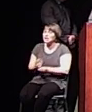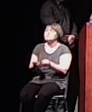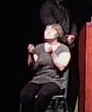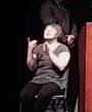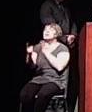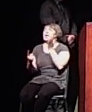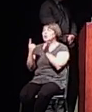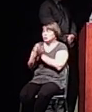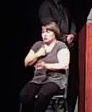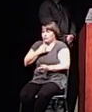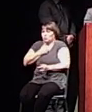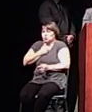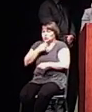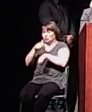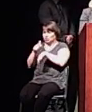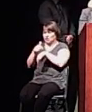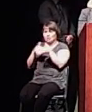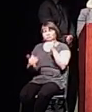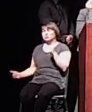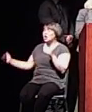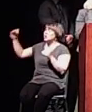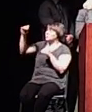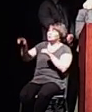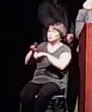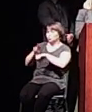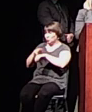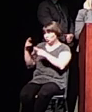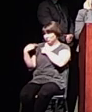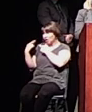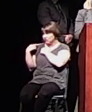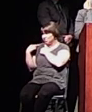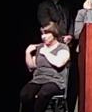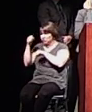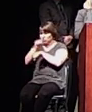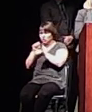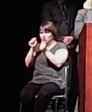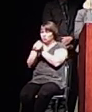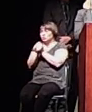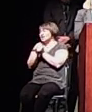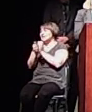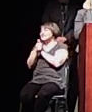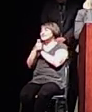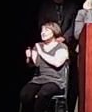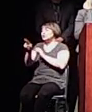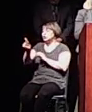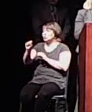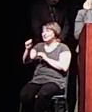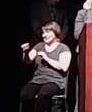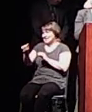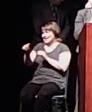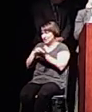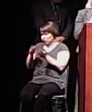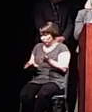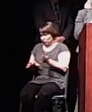of personal time far above normal responsibilities, working with Skills USA team students, ensuring they